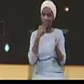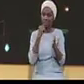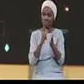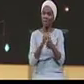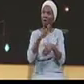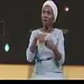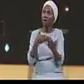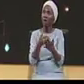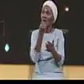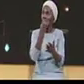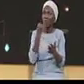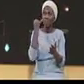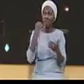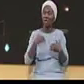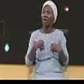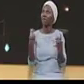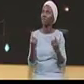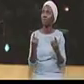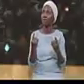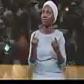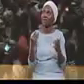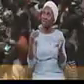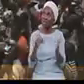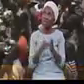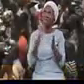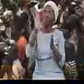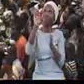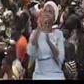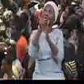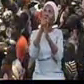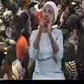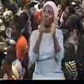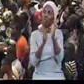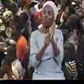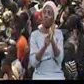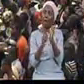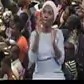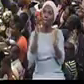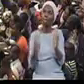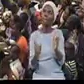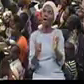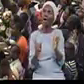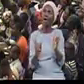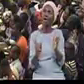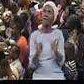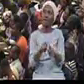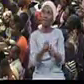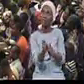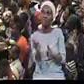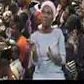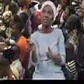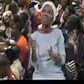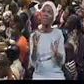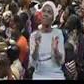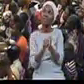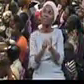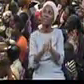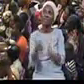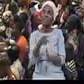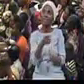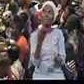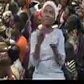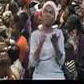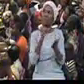have transgressed thy law, even by departing, you know, that they might not